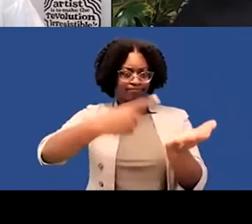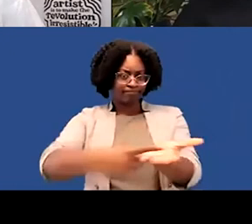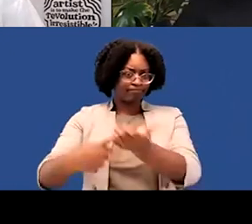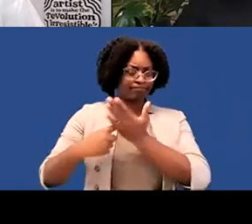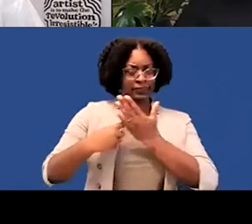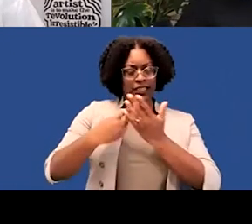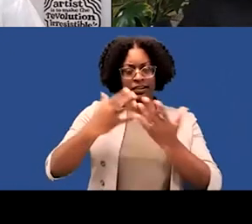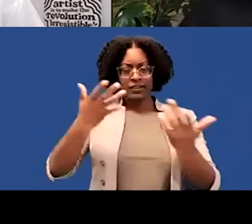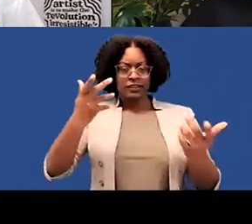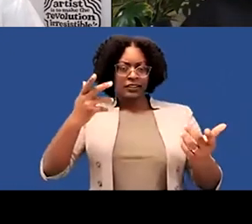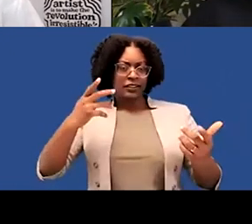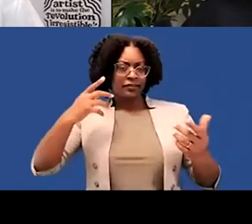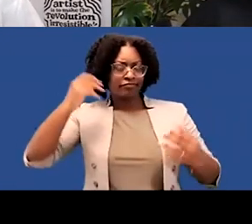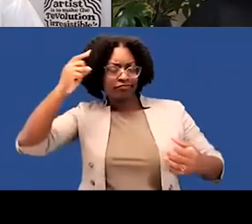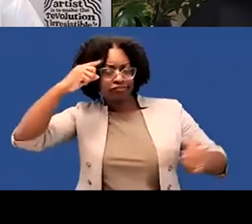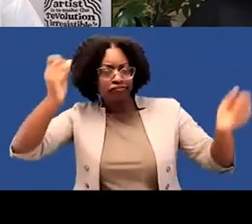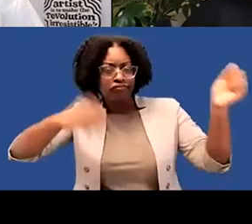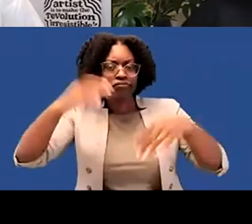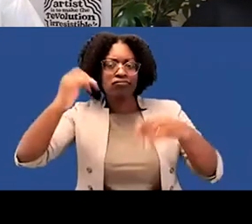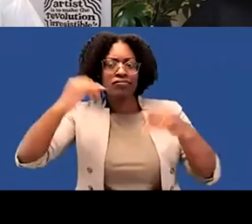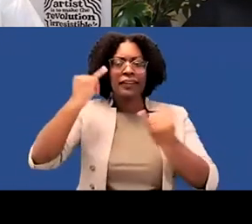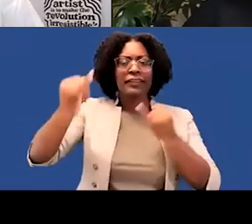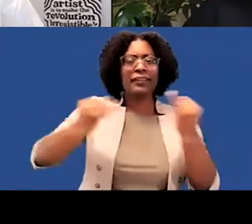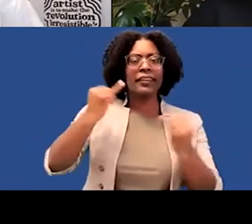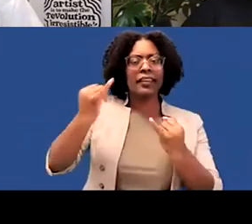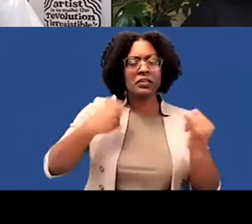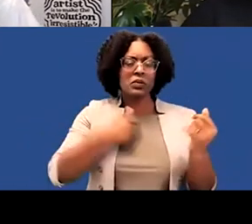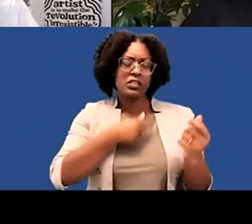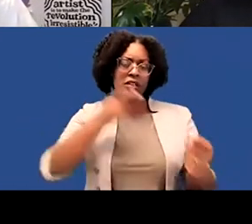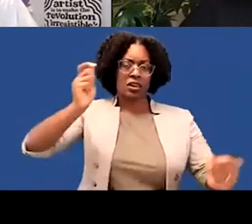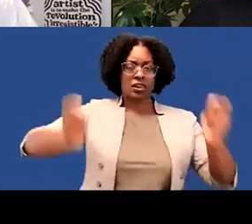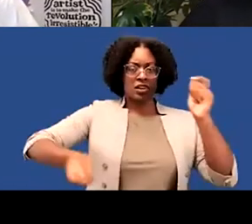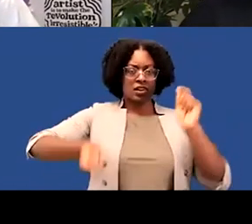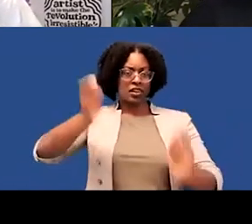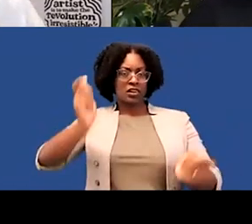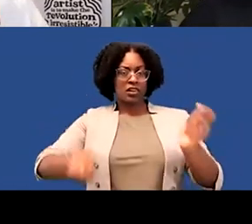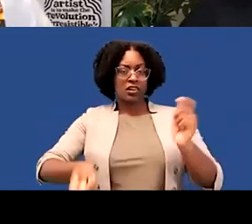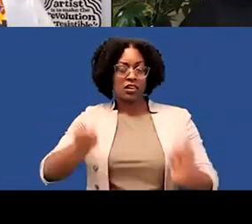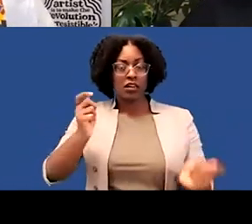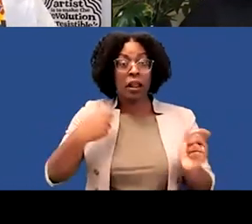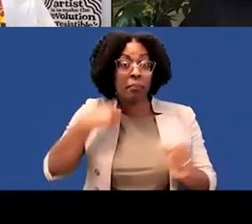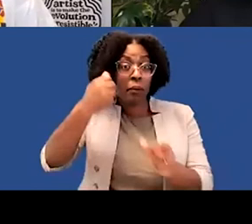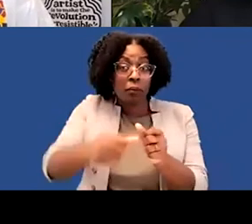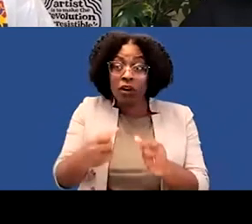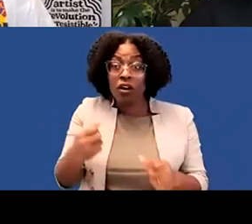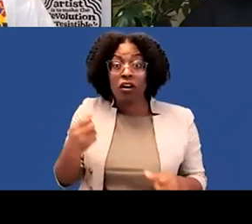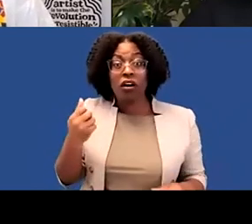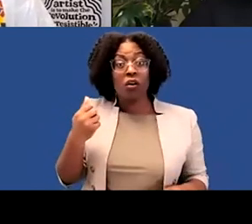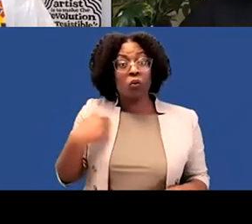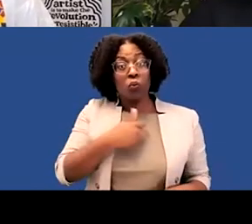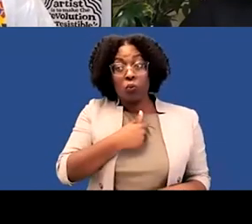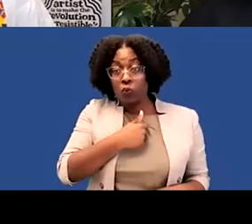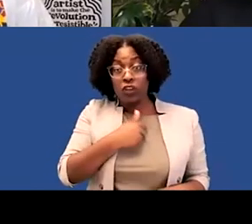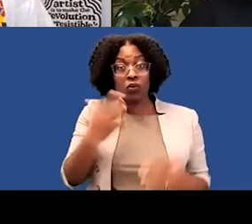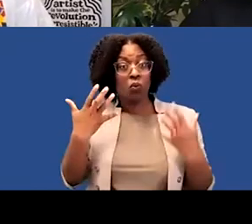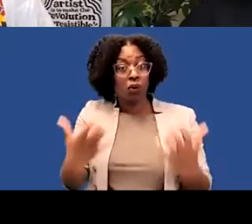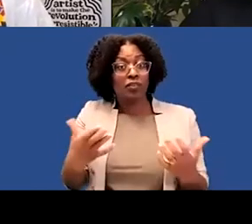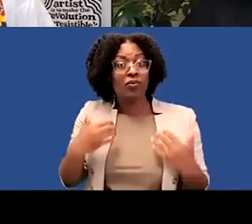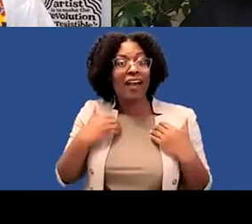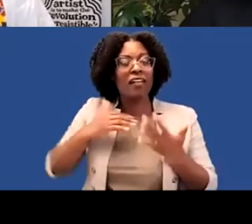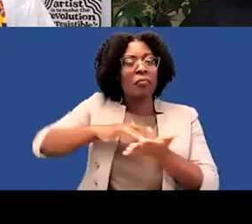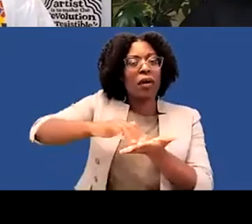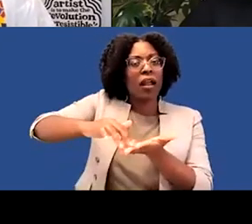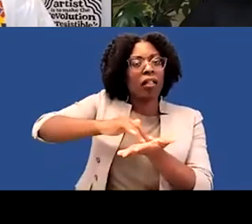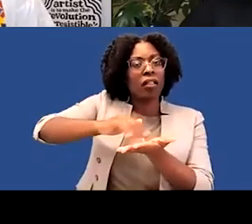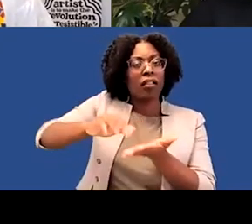much deeper can we go? I mean, there was a point in time we were trying to get part of the book rendered in Braille. Like that was really important to us. And we kept bringing it up in production meetings